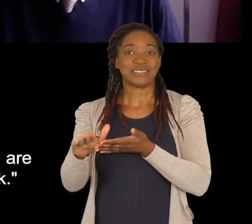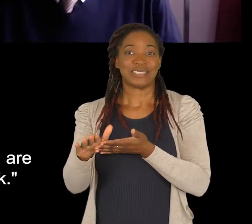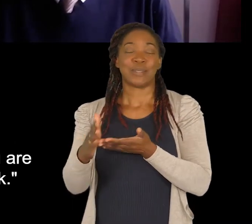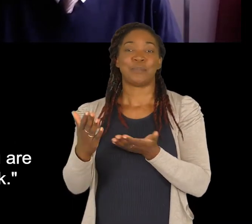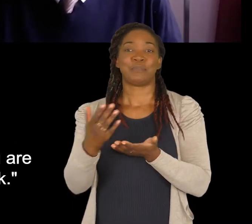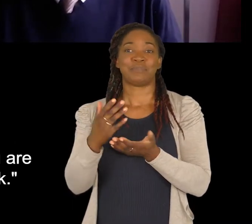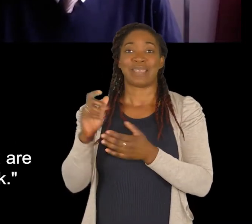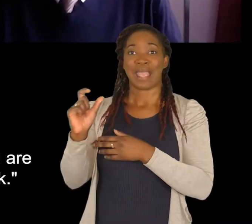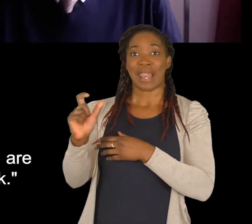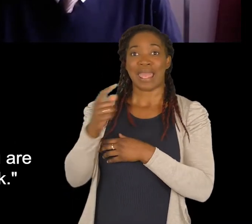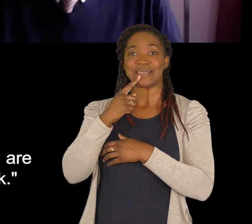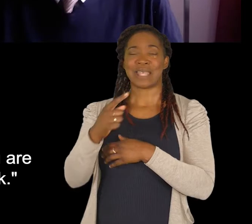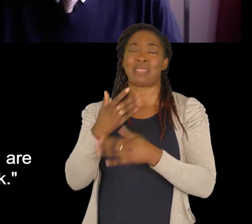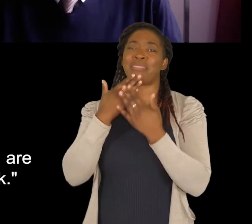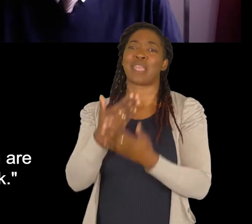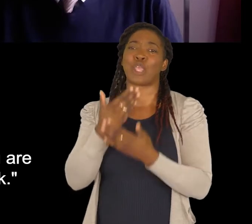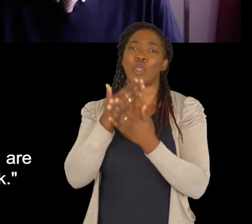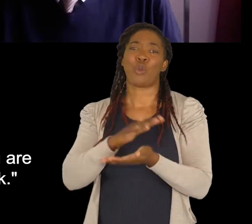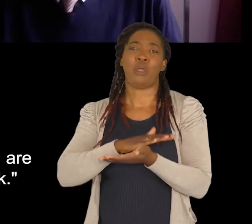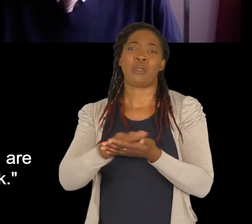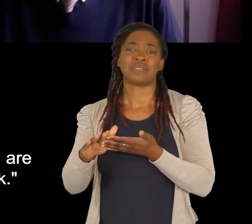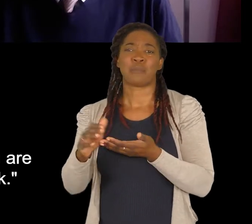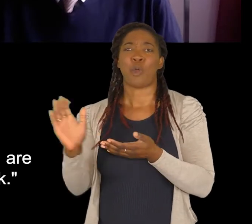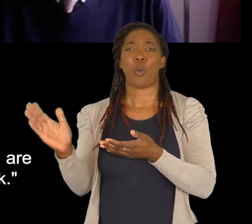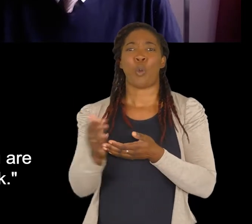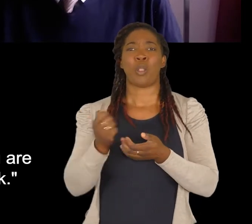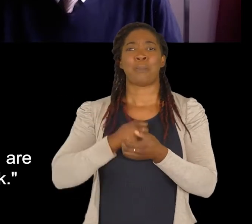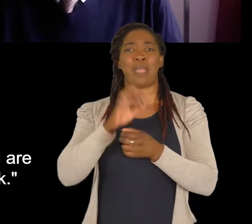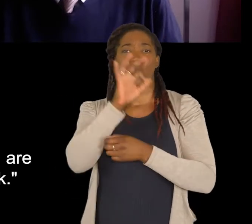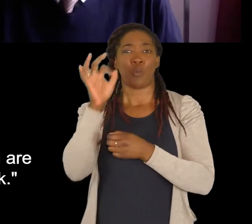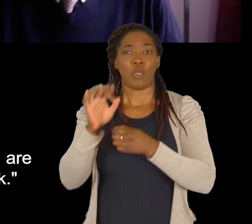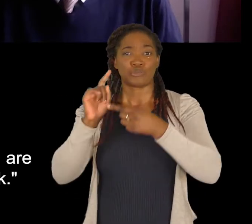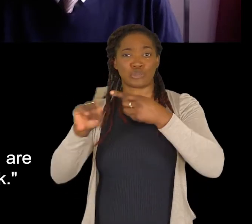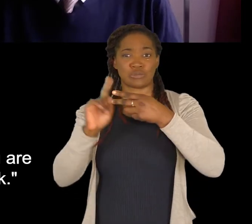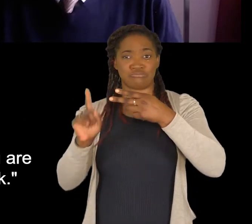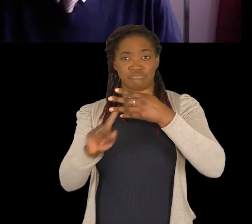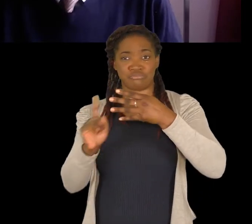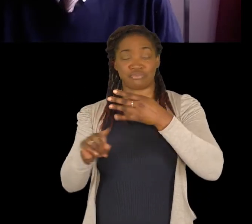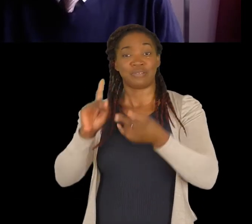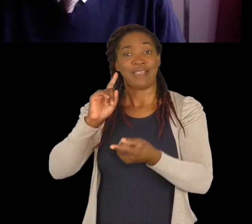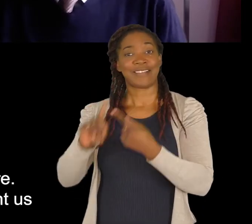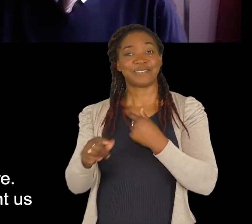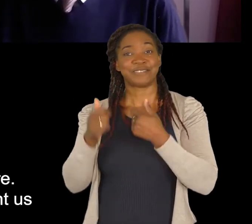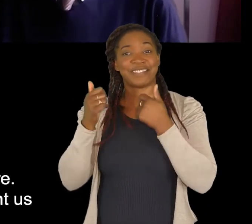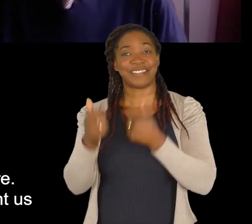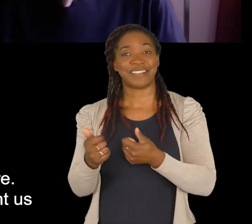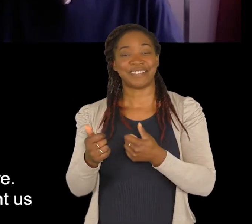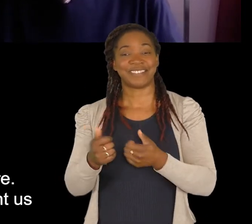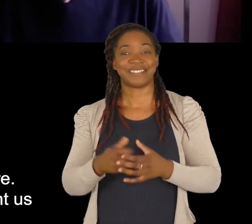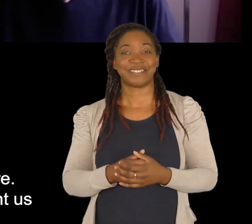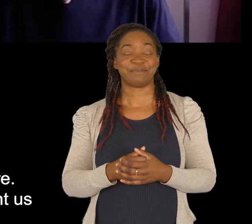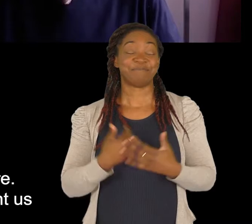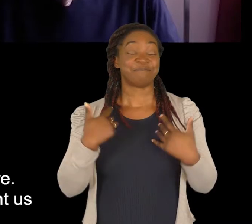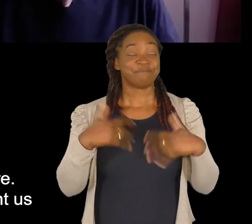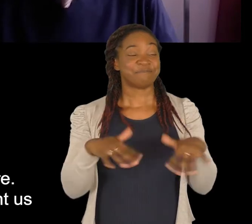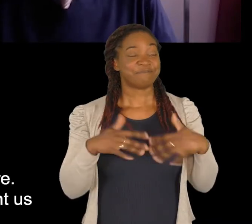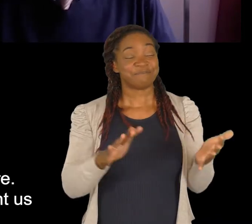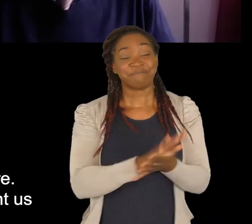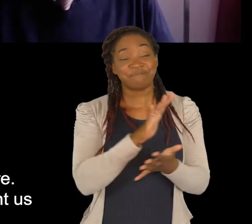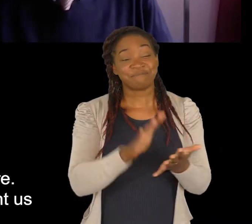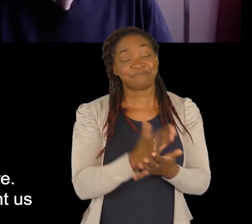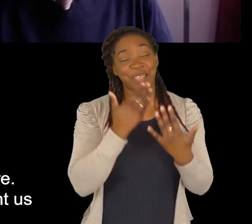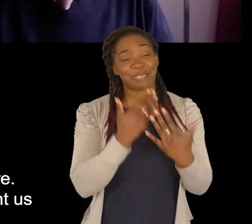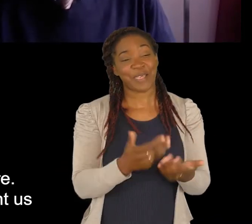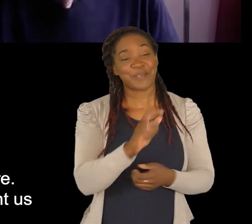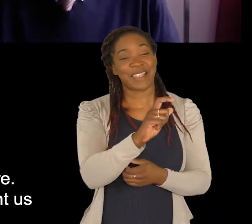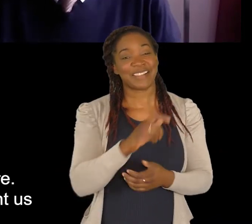thank you so much, Hardeep. You're answering all the questions I wanted to ask. I'm delighted. Thank